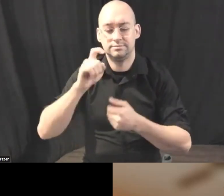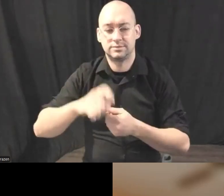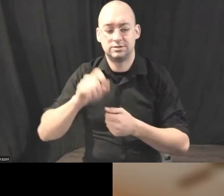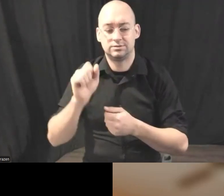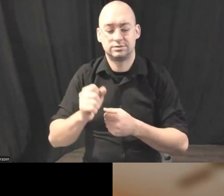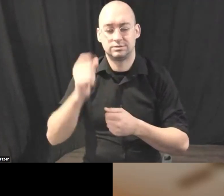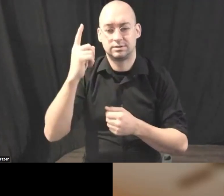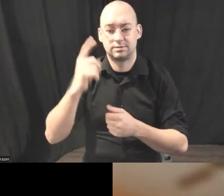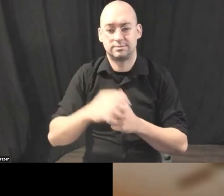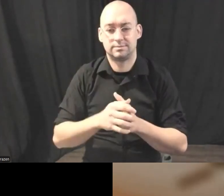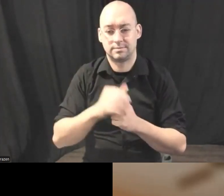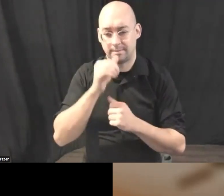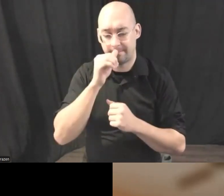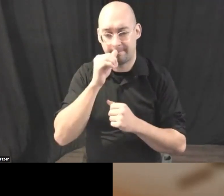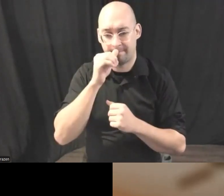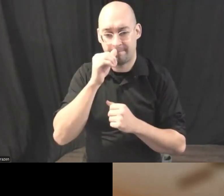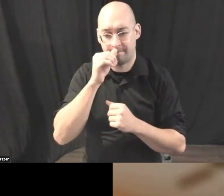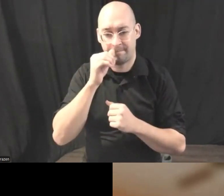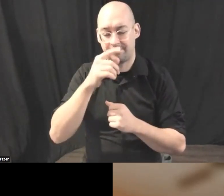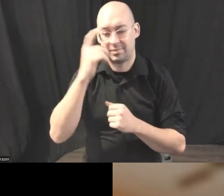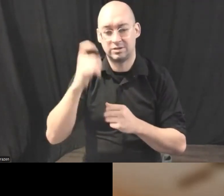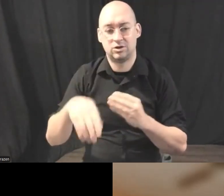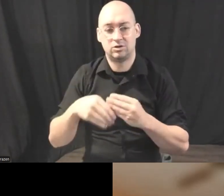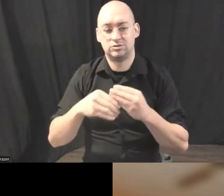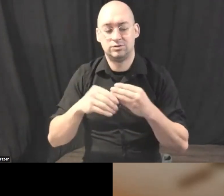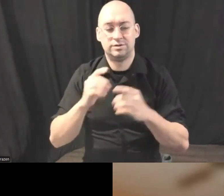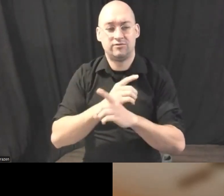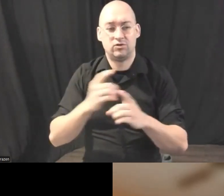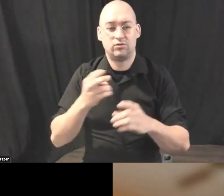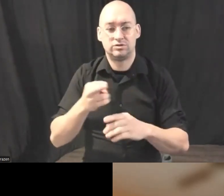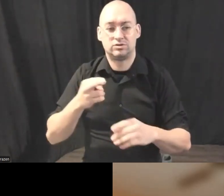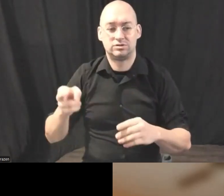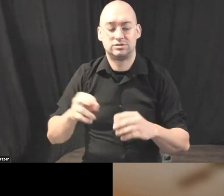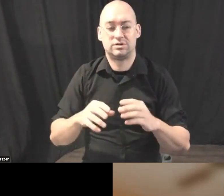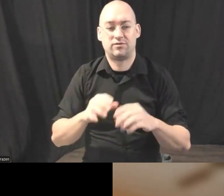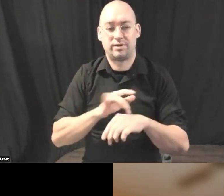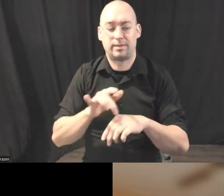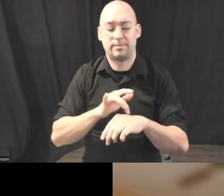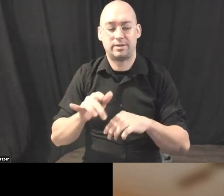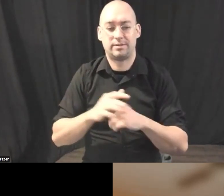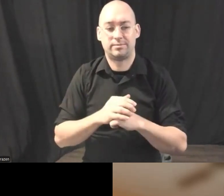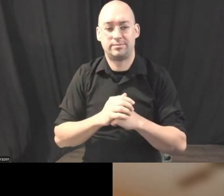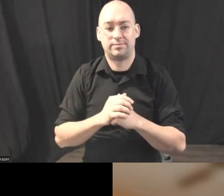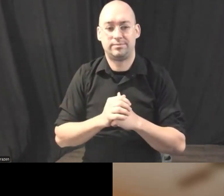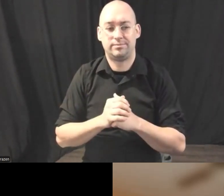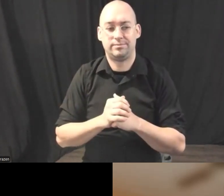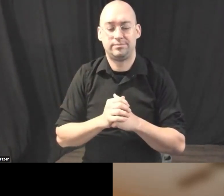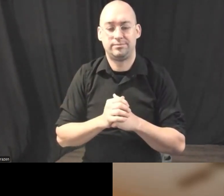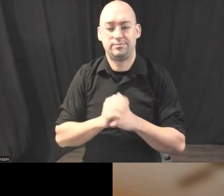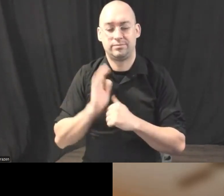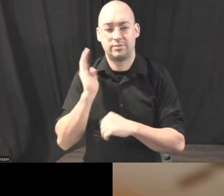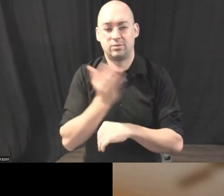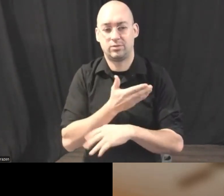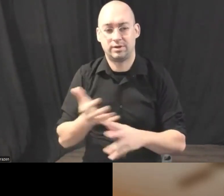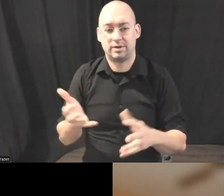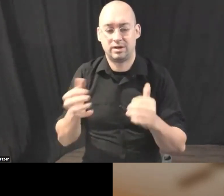as it relates to housing pieces, because there are also different resources available. So completely appreciate that and want you to all know that we are embedded together, particularly with